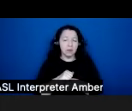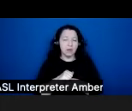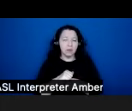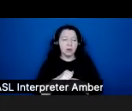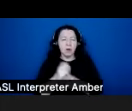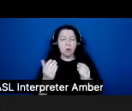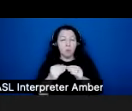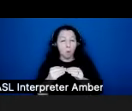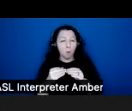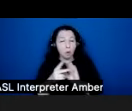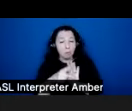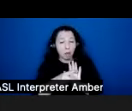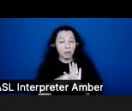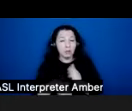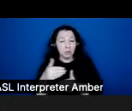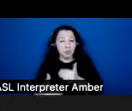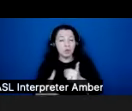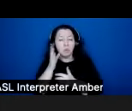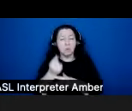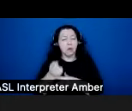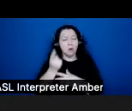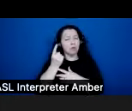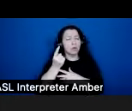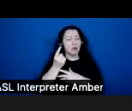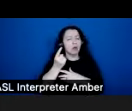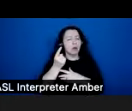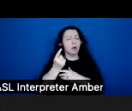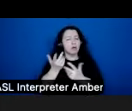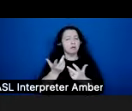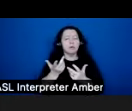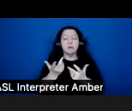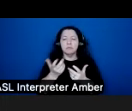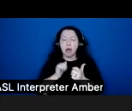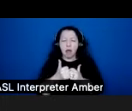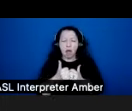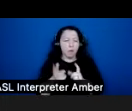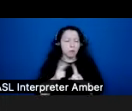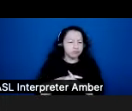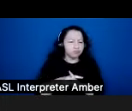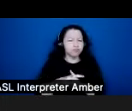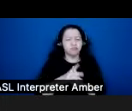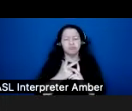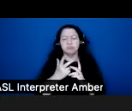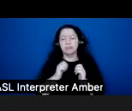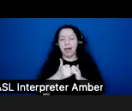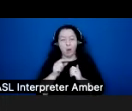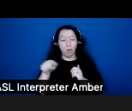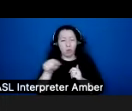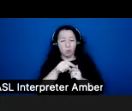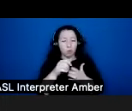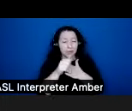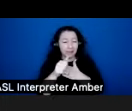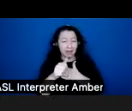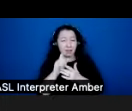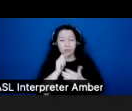understanding more policies and procedures and practices and how those guides help advocates in